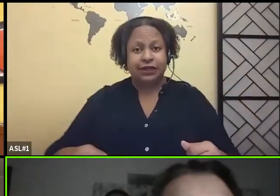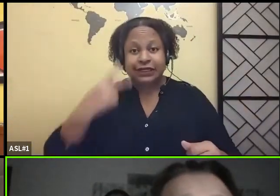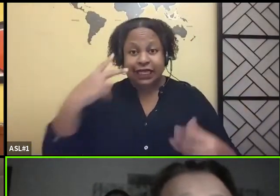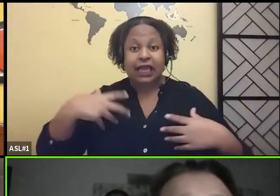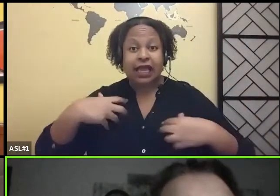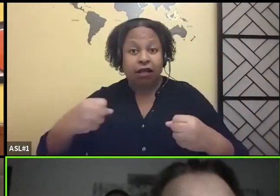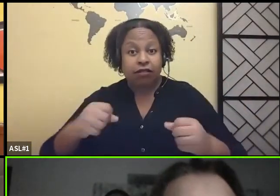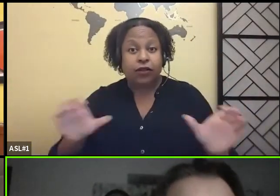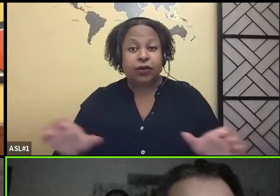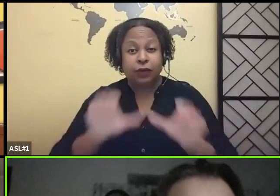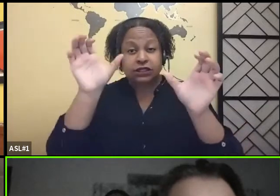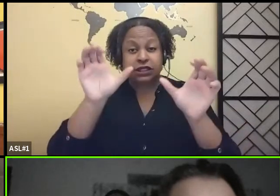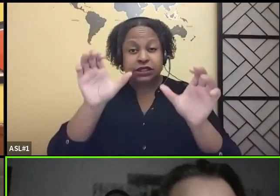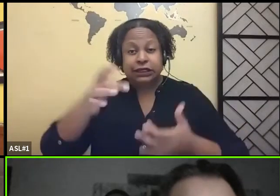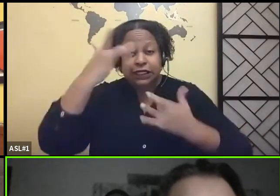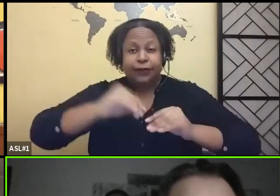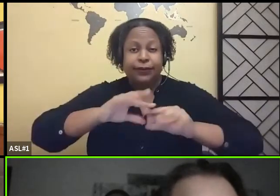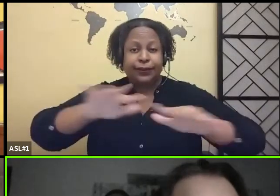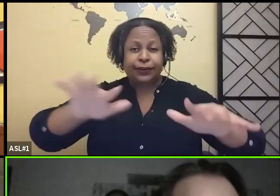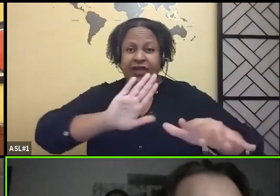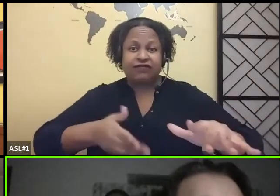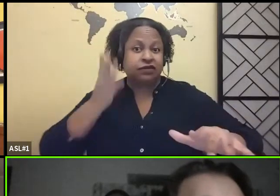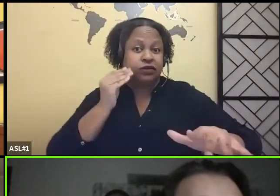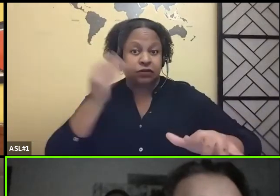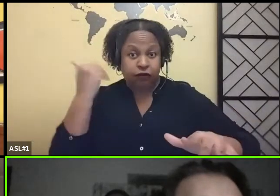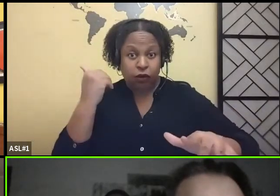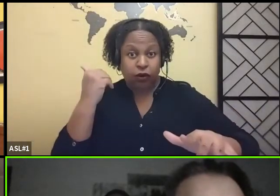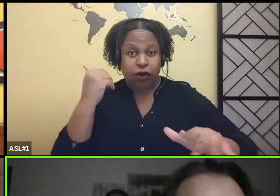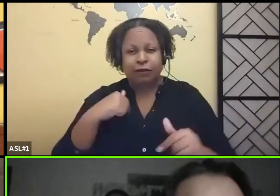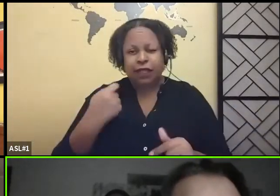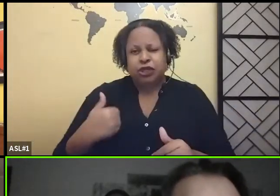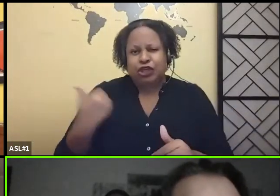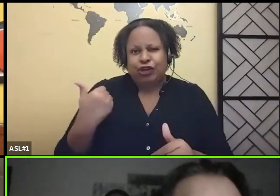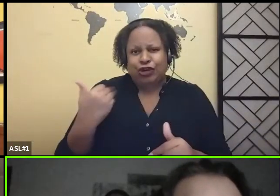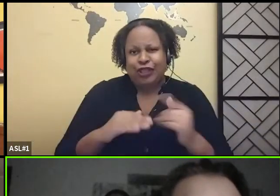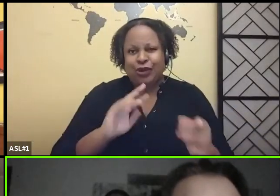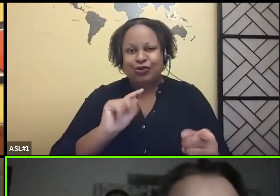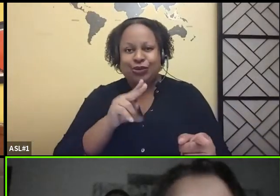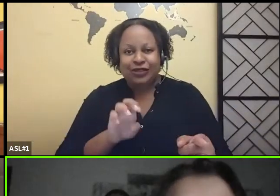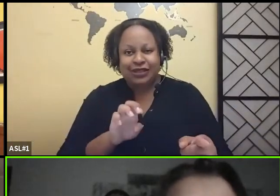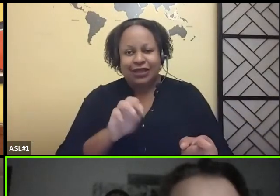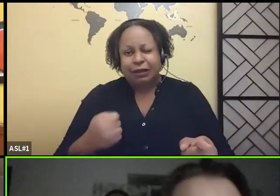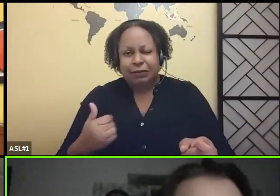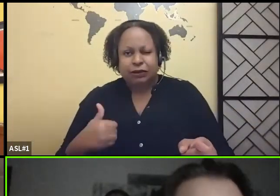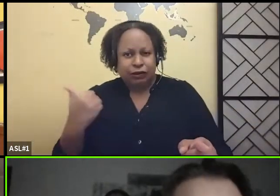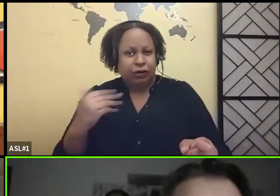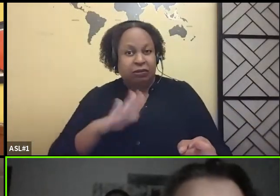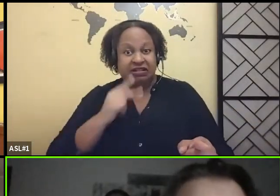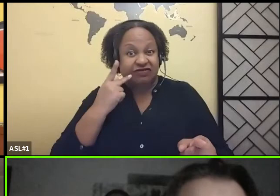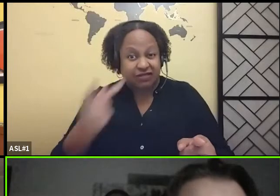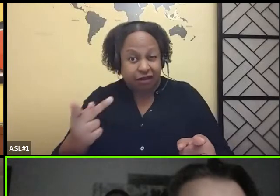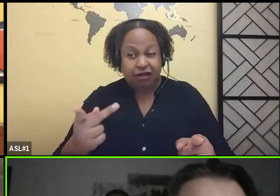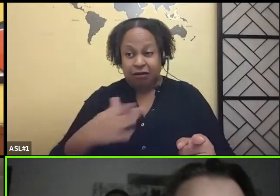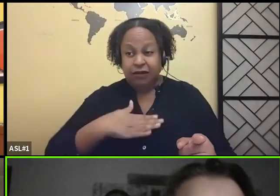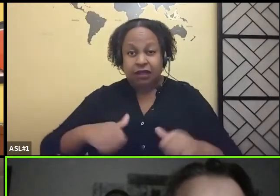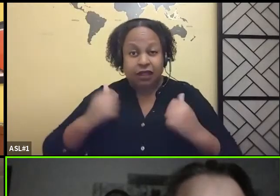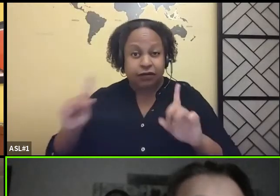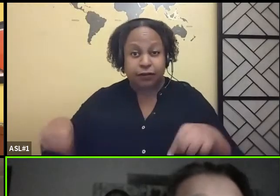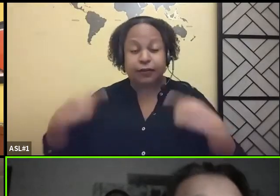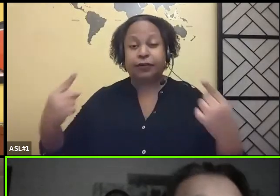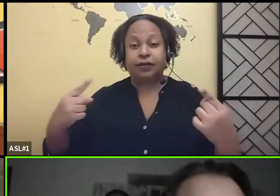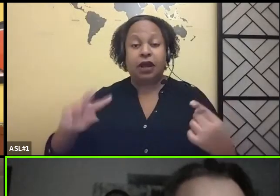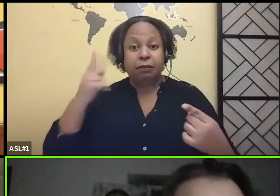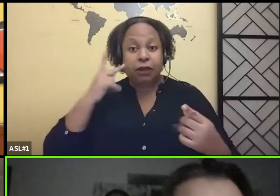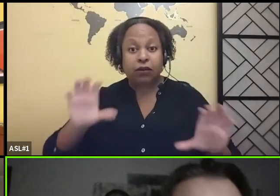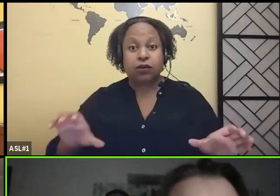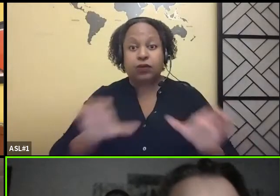crisis we have never experienced. You know, I'm just a little bit younger than you, Ruthie, but I never saw anything like this time. Political